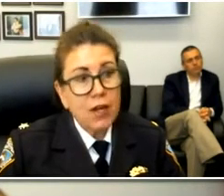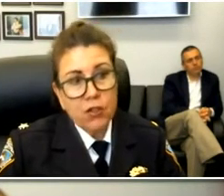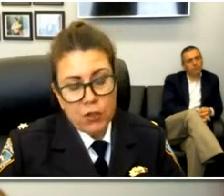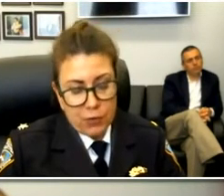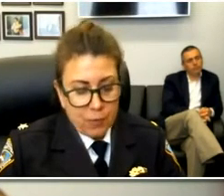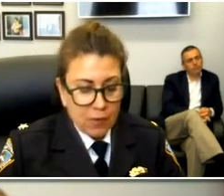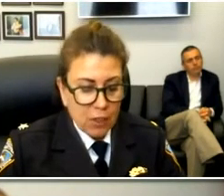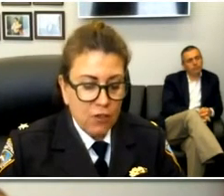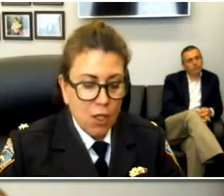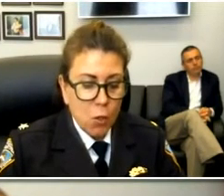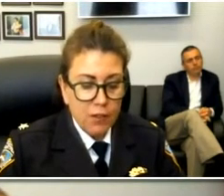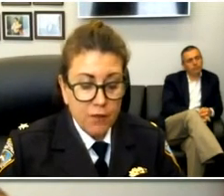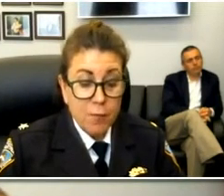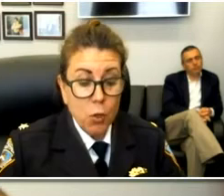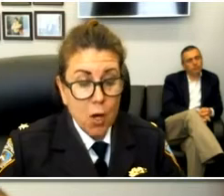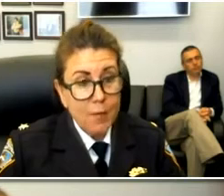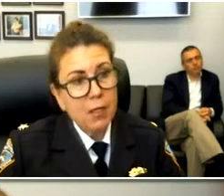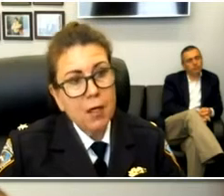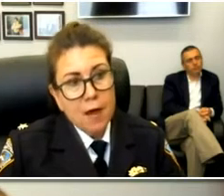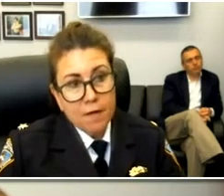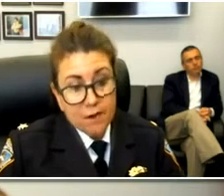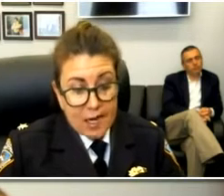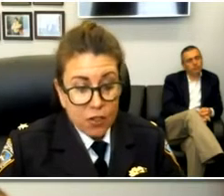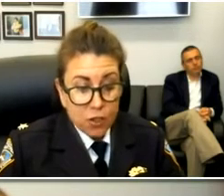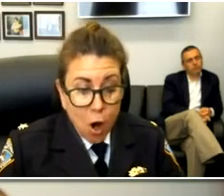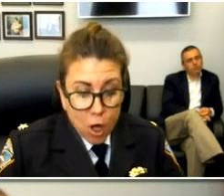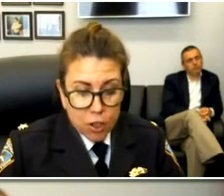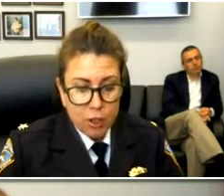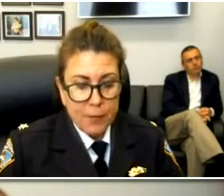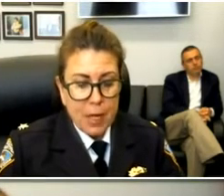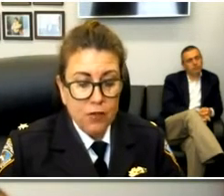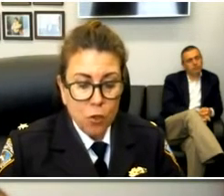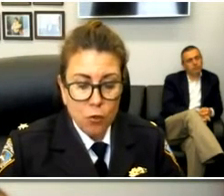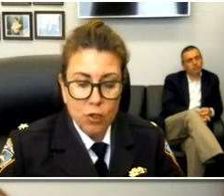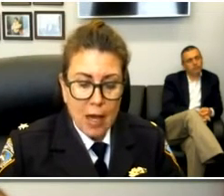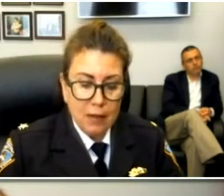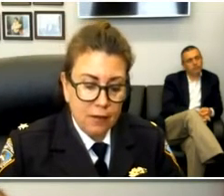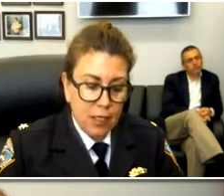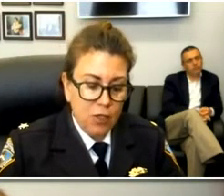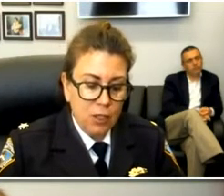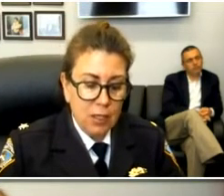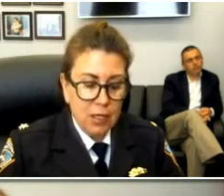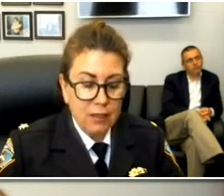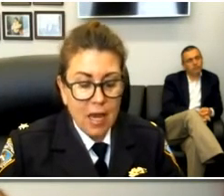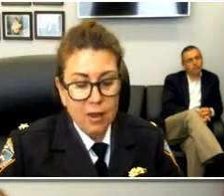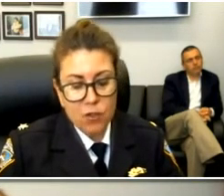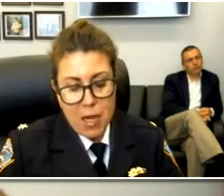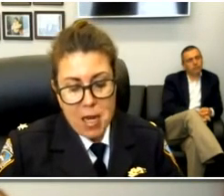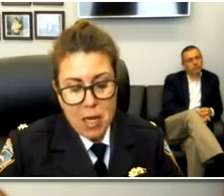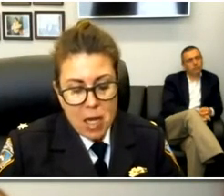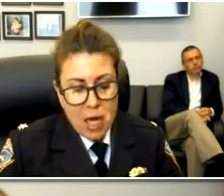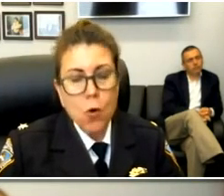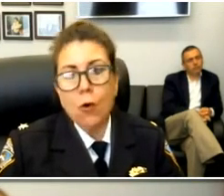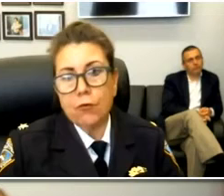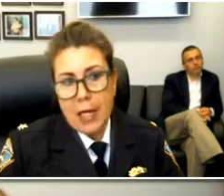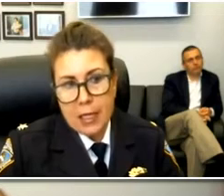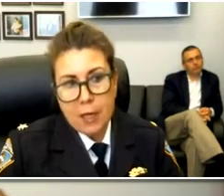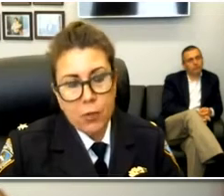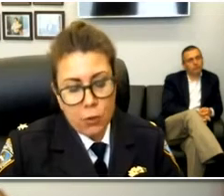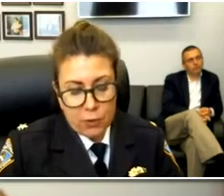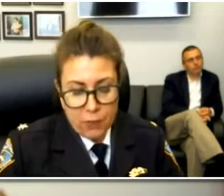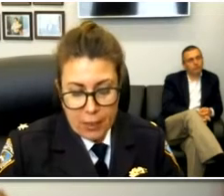26th all of which was spent in lockdown reported domestic violence index crimes have been down